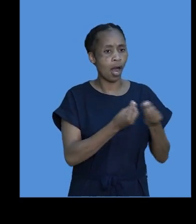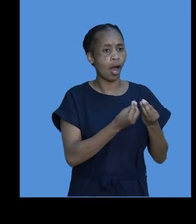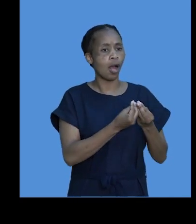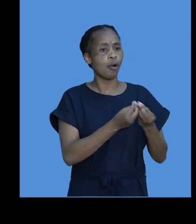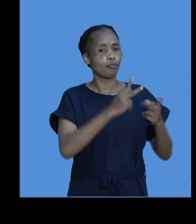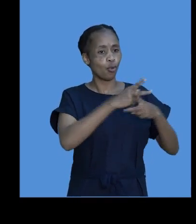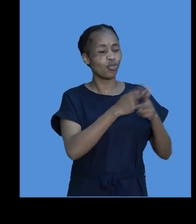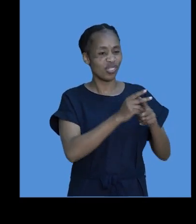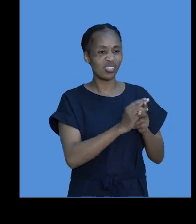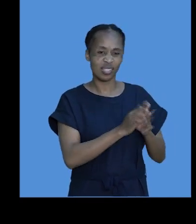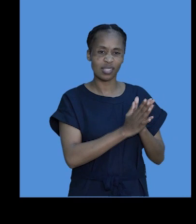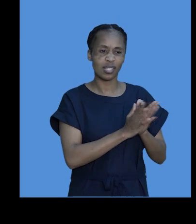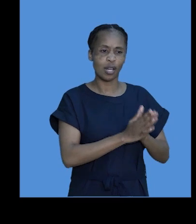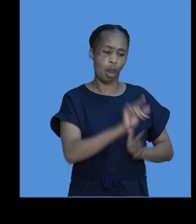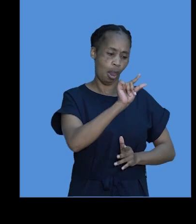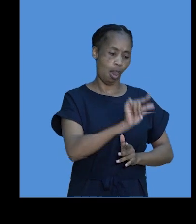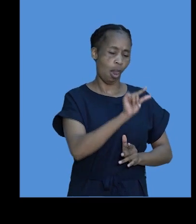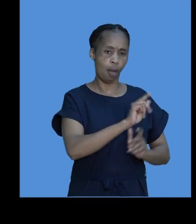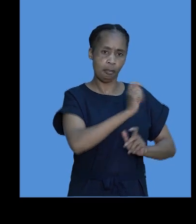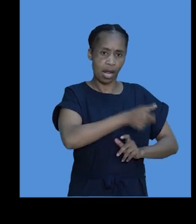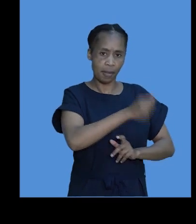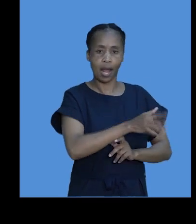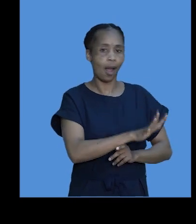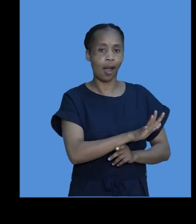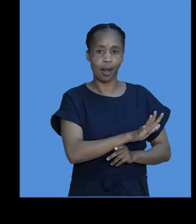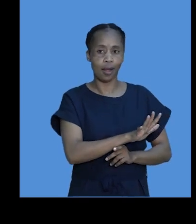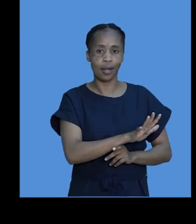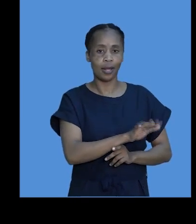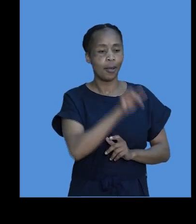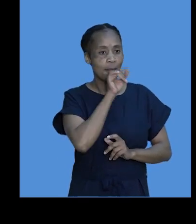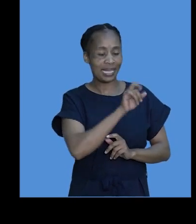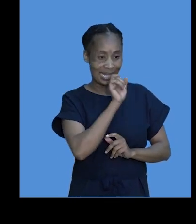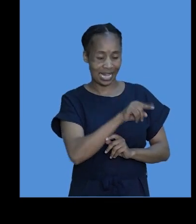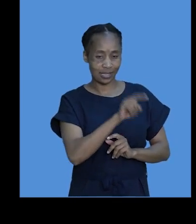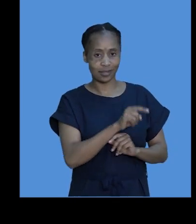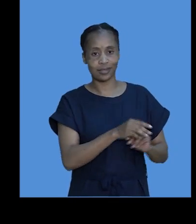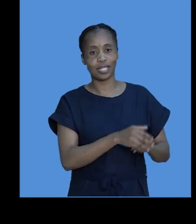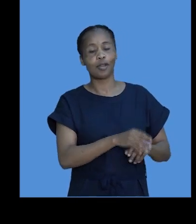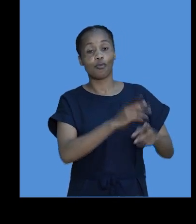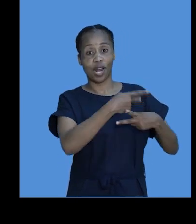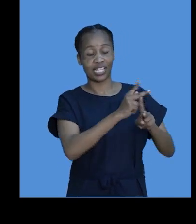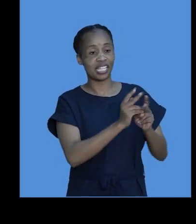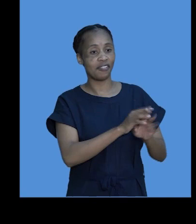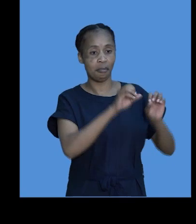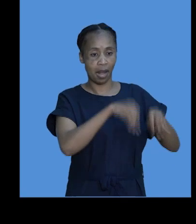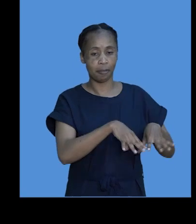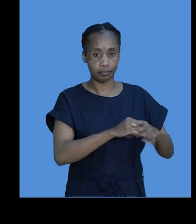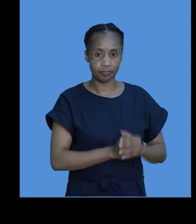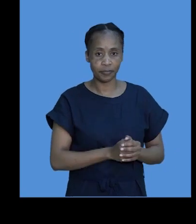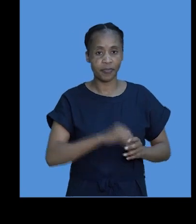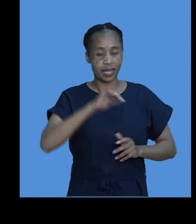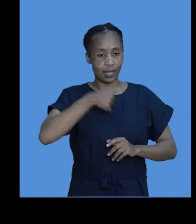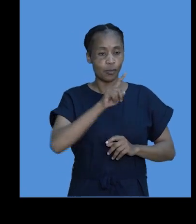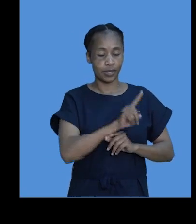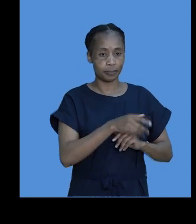cost. So when we are experiencing high production costs there, that is productive inefficiency. And then the next point